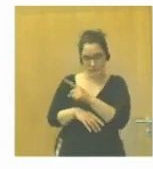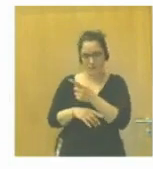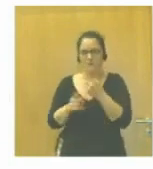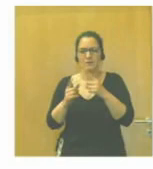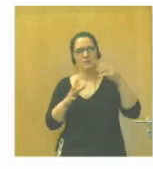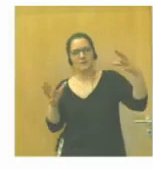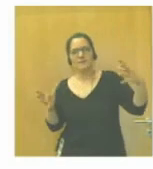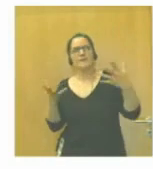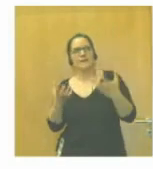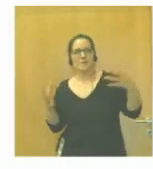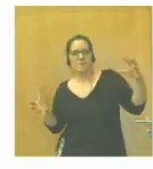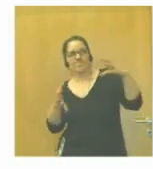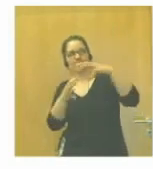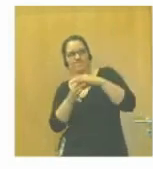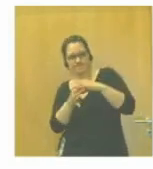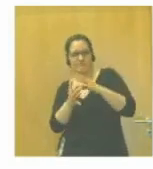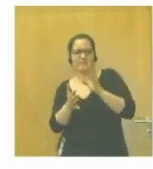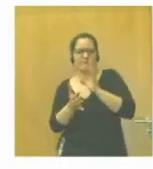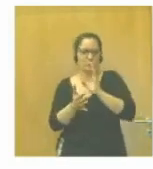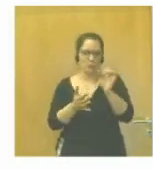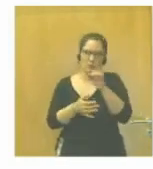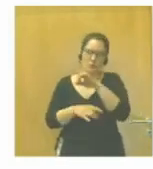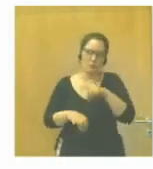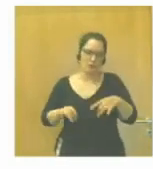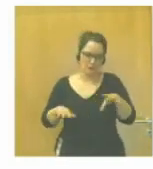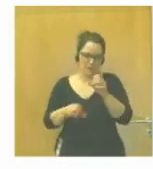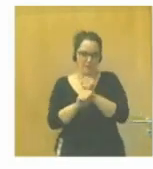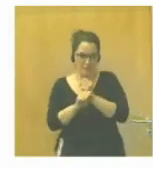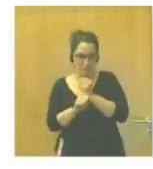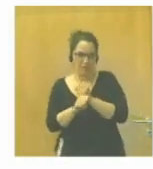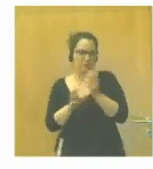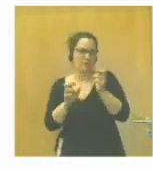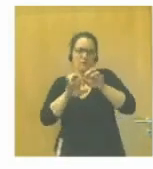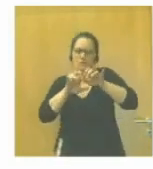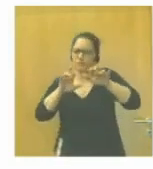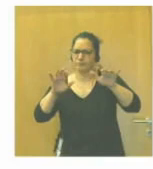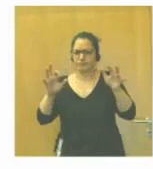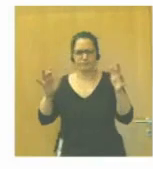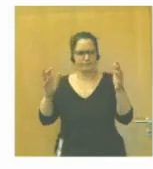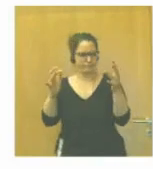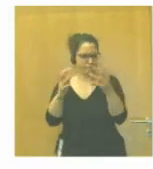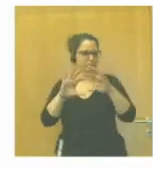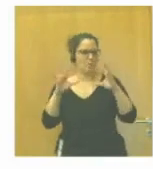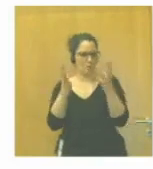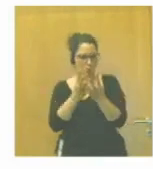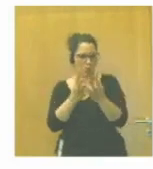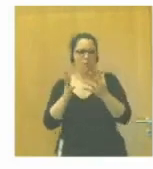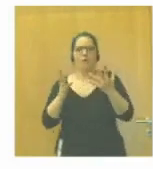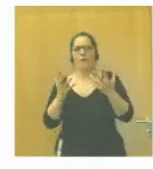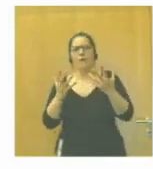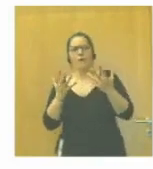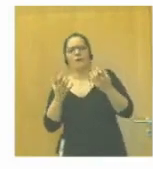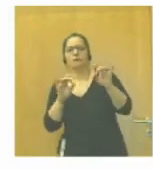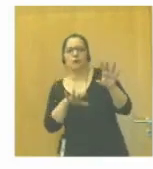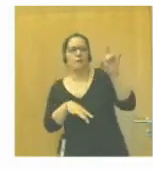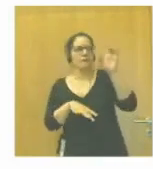initiative. It is across the globe. There's clearly a lot more work happening in the United States, but we have examples of it. And there's tremendous